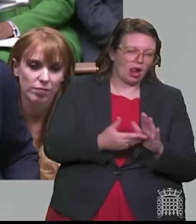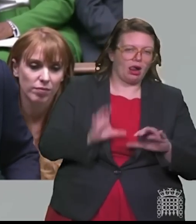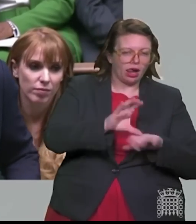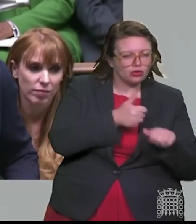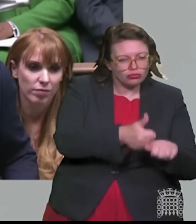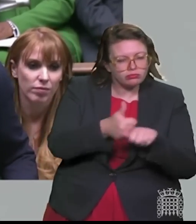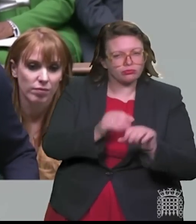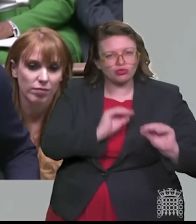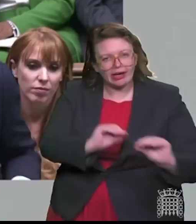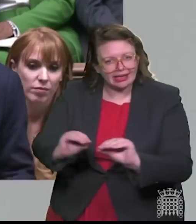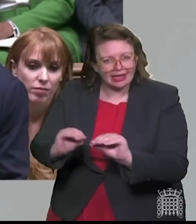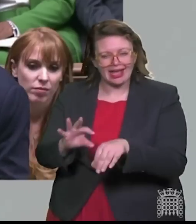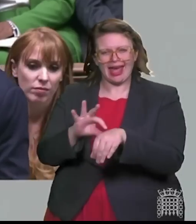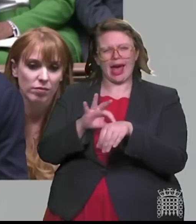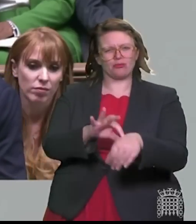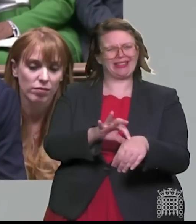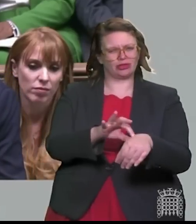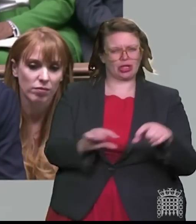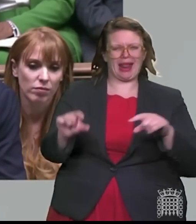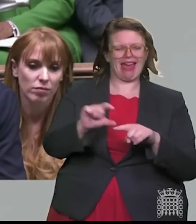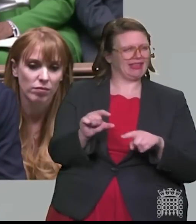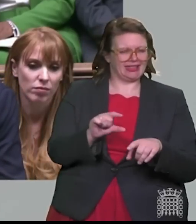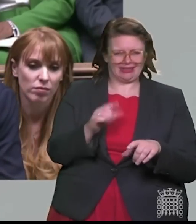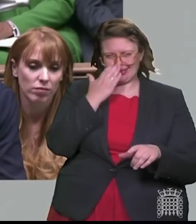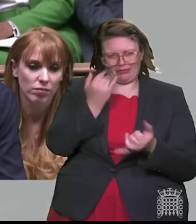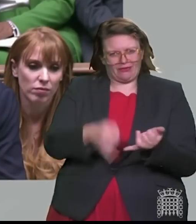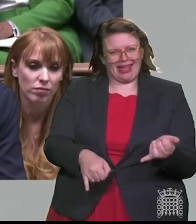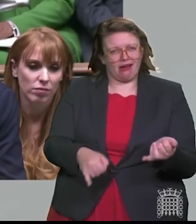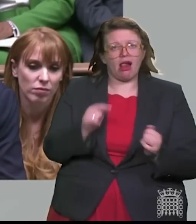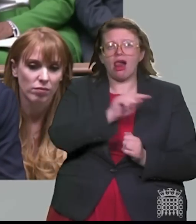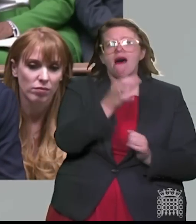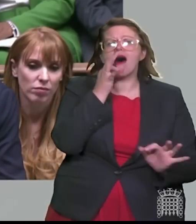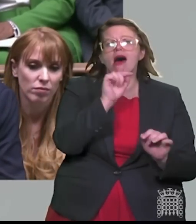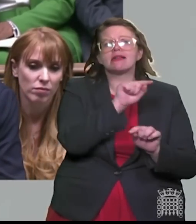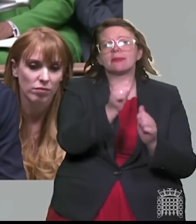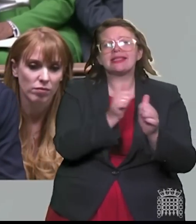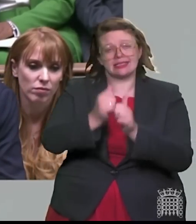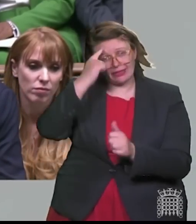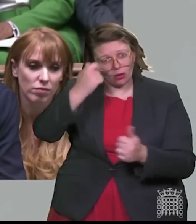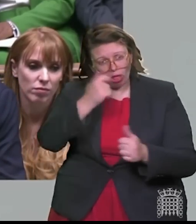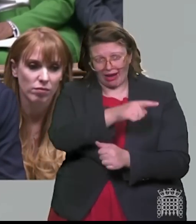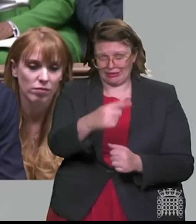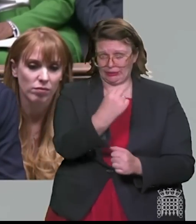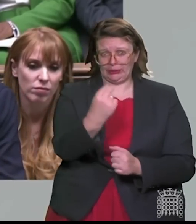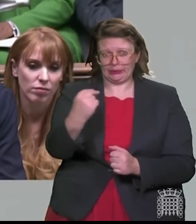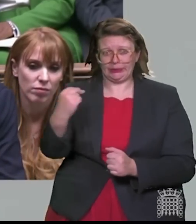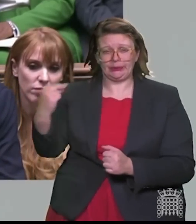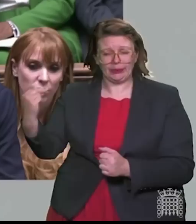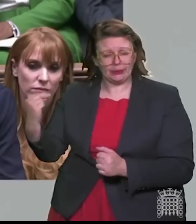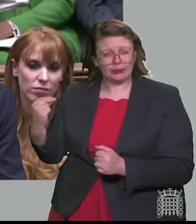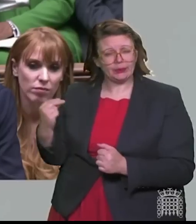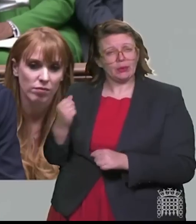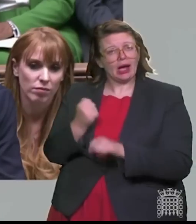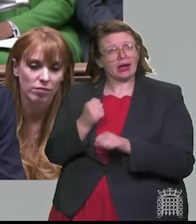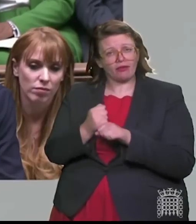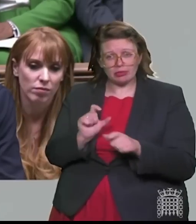levy isn't working. It's hard to find a single business that thinks that it is. And the proof is that almost half the levy isn't even